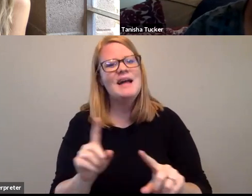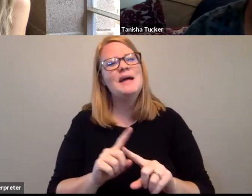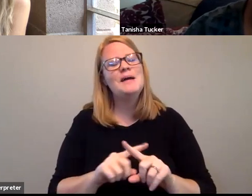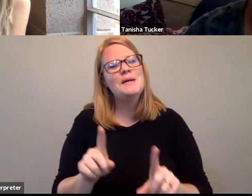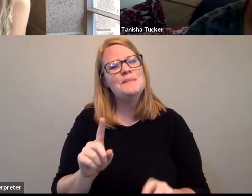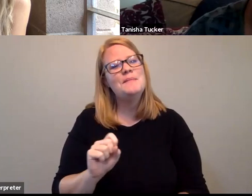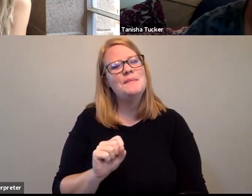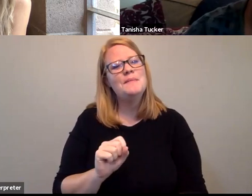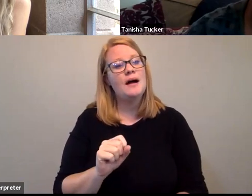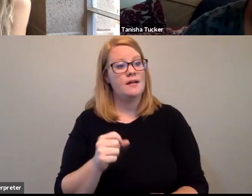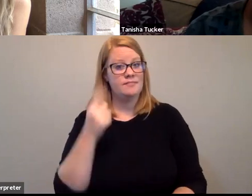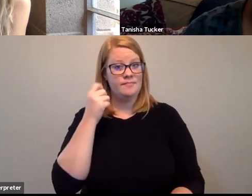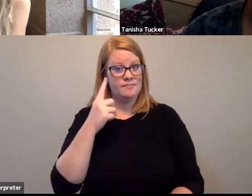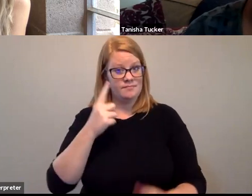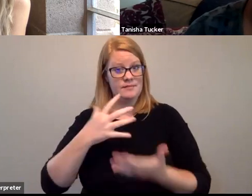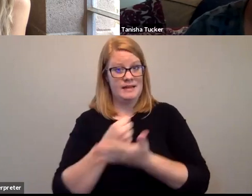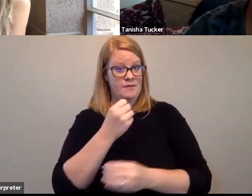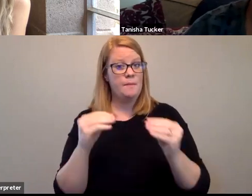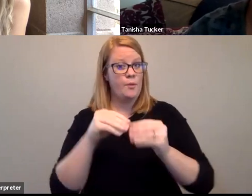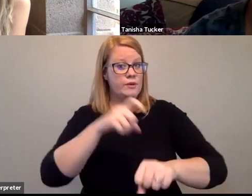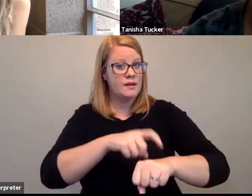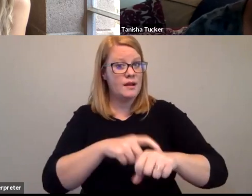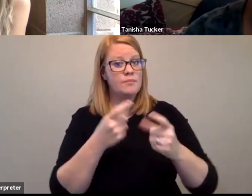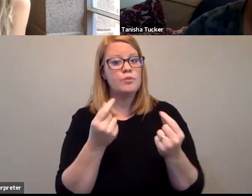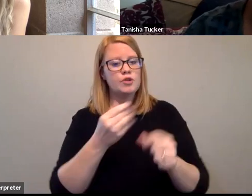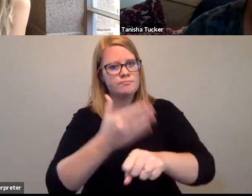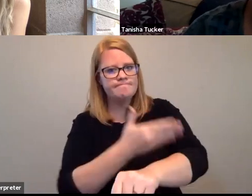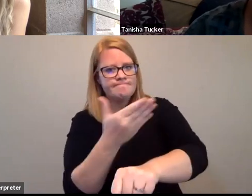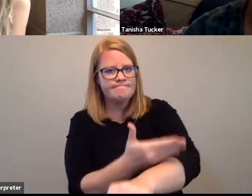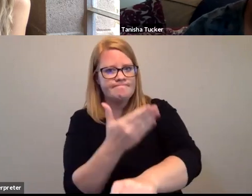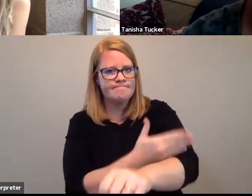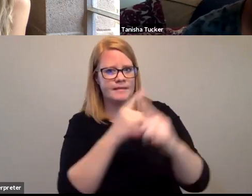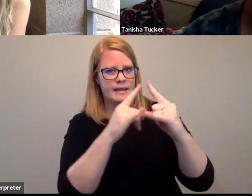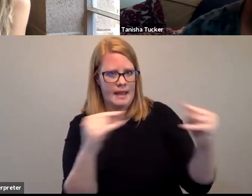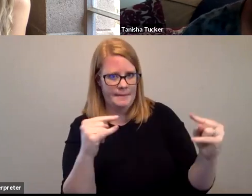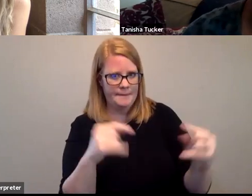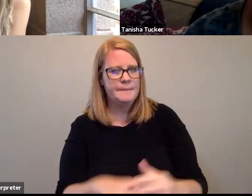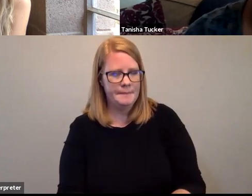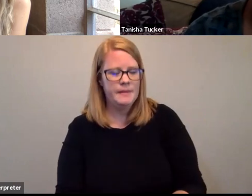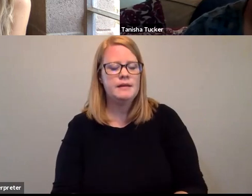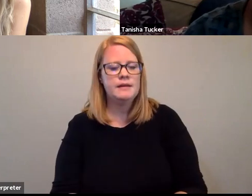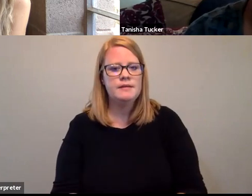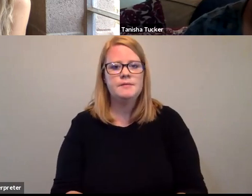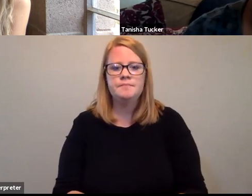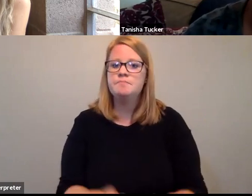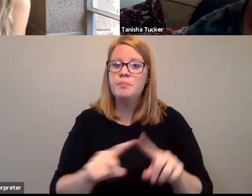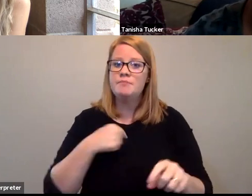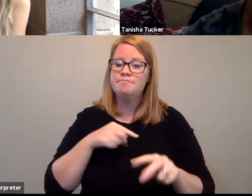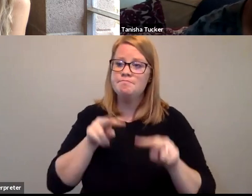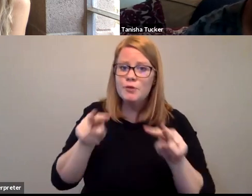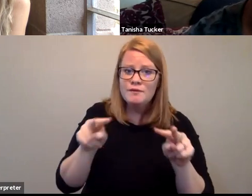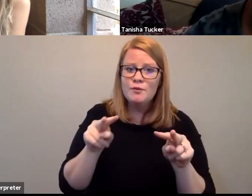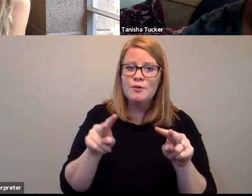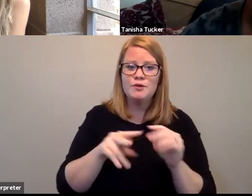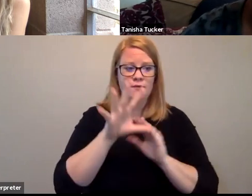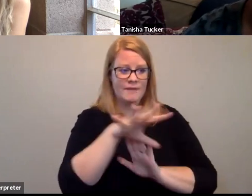done that needed to be done. And yeah, and just hopefully get on to, getting on video and reaching a lot more people